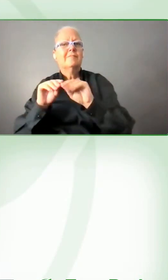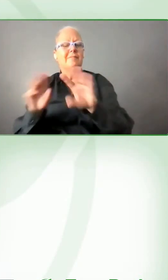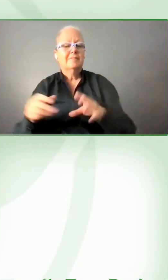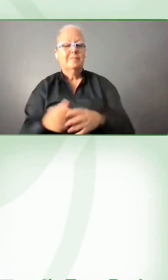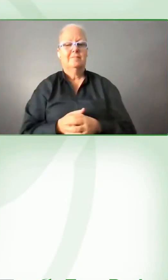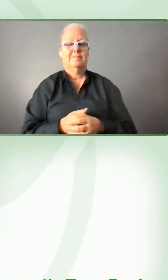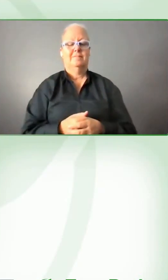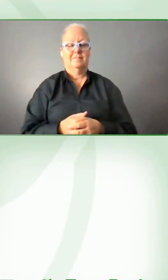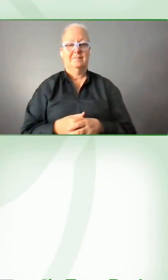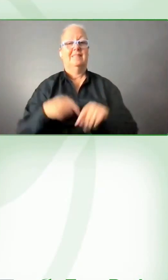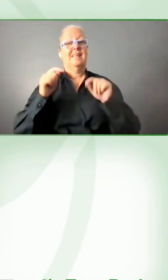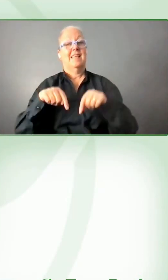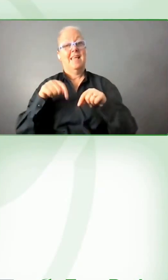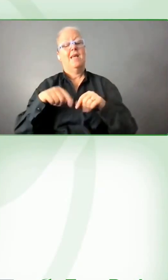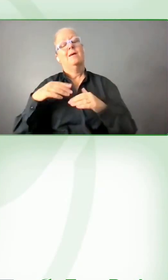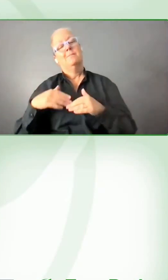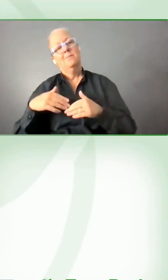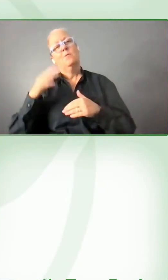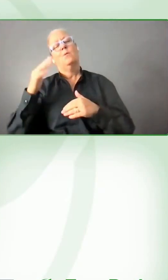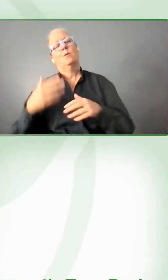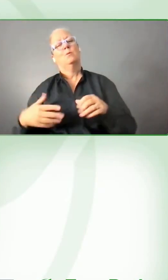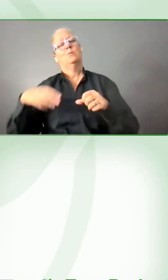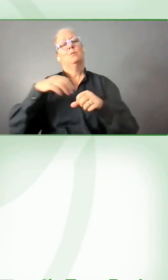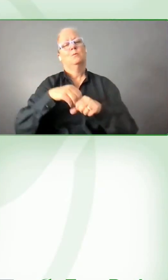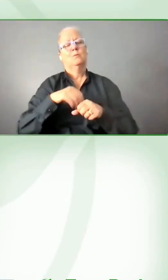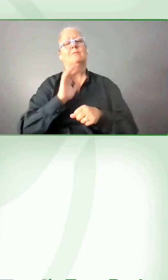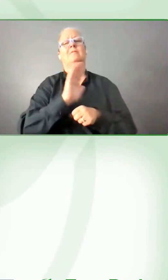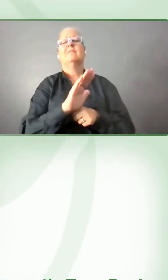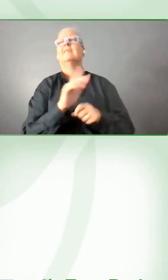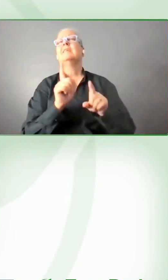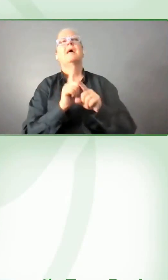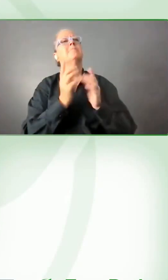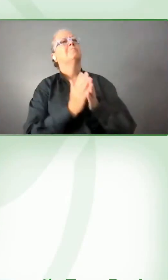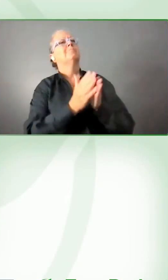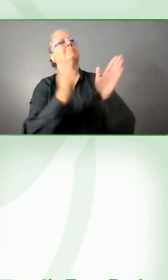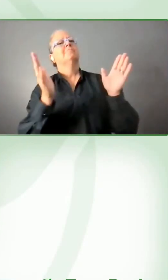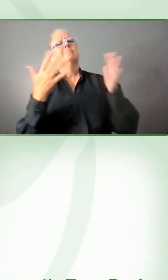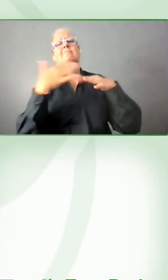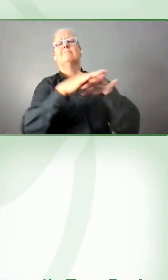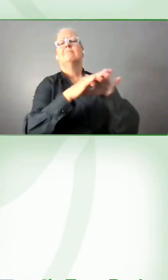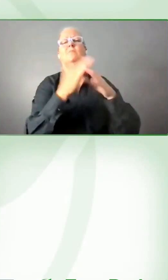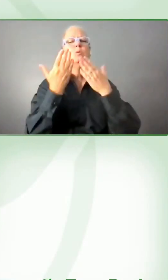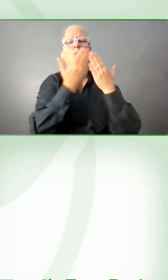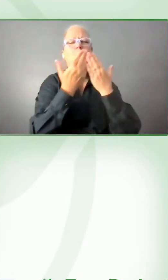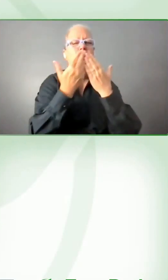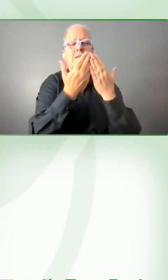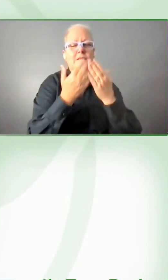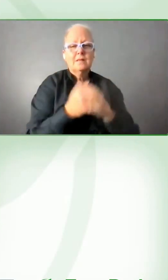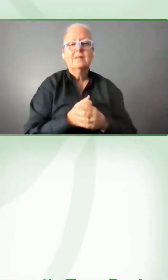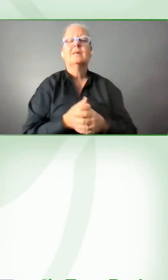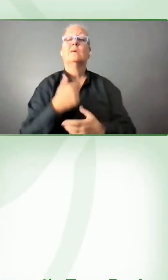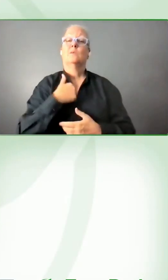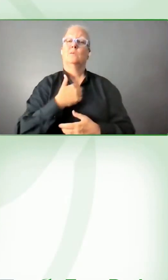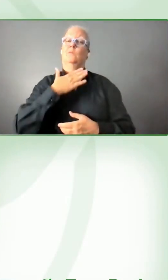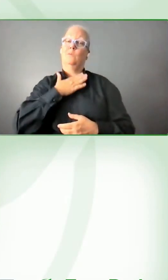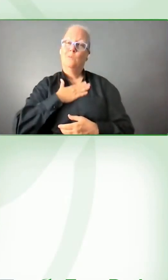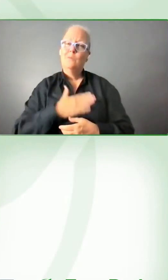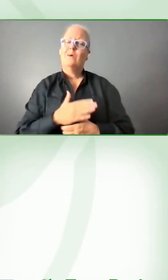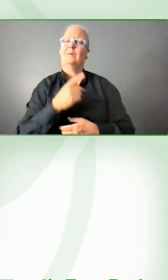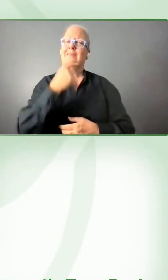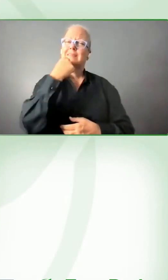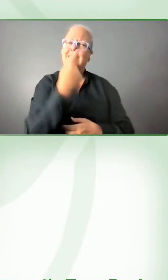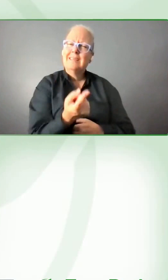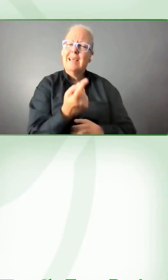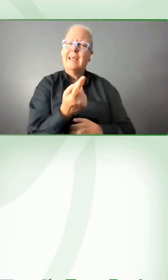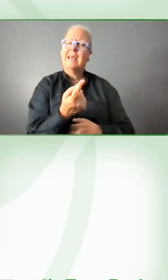more inclusion in mainstream schools. But we're trying to make the case that this is a